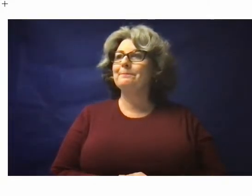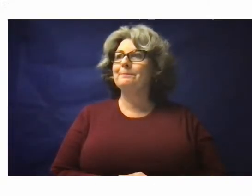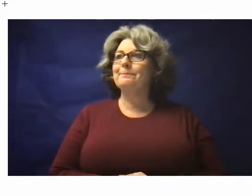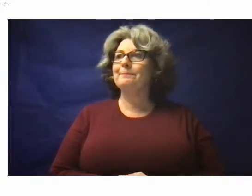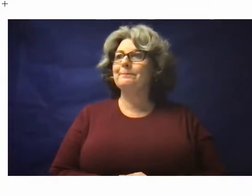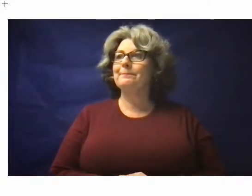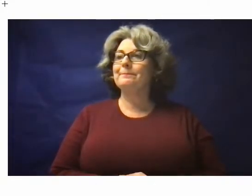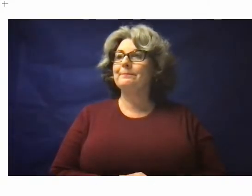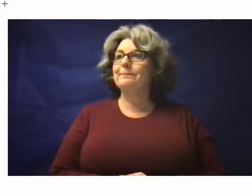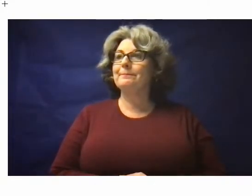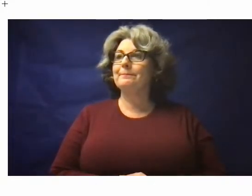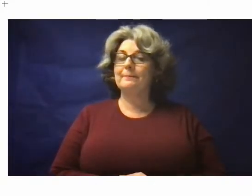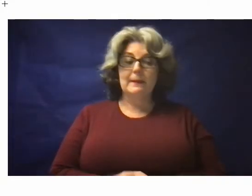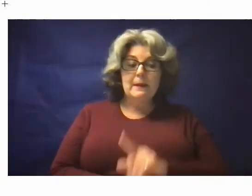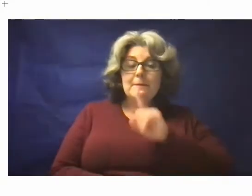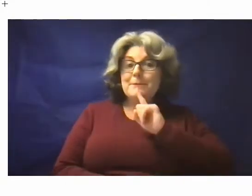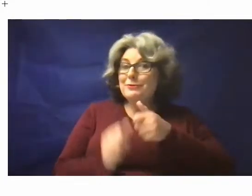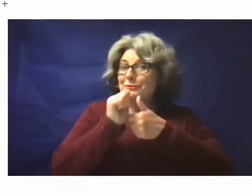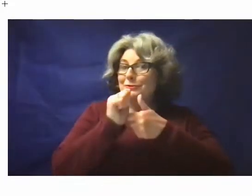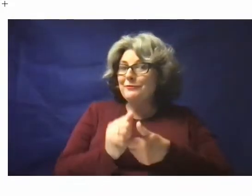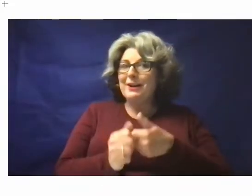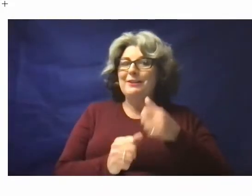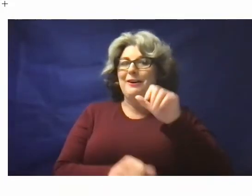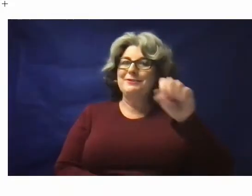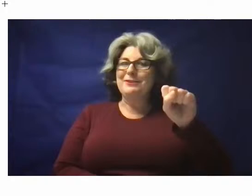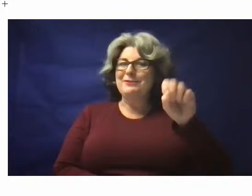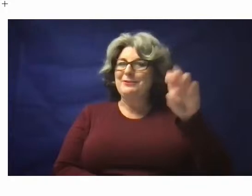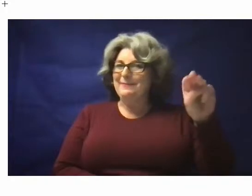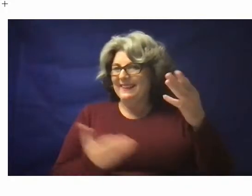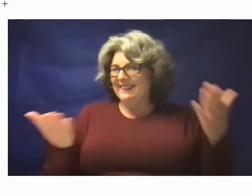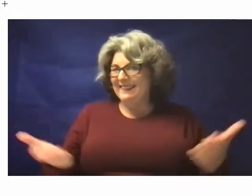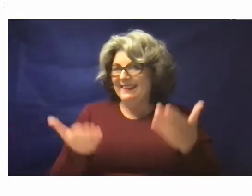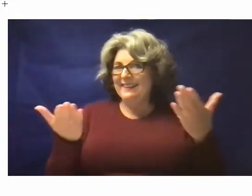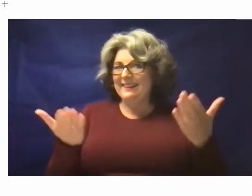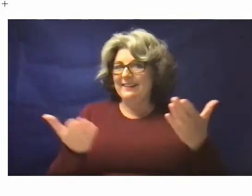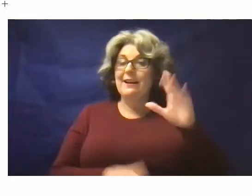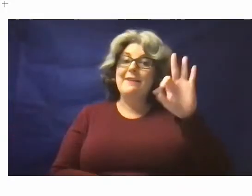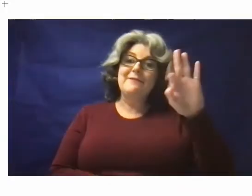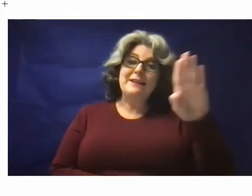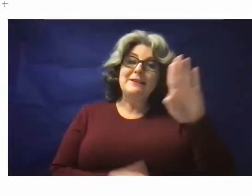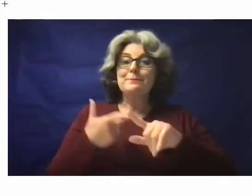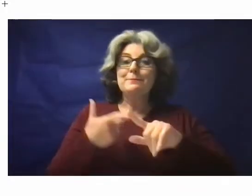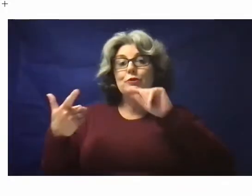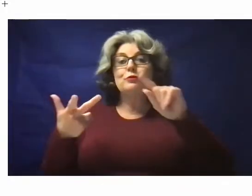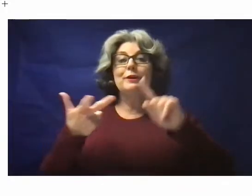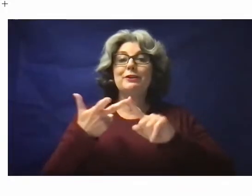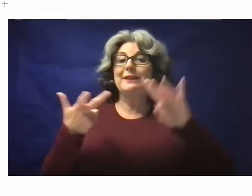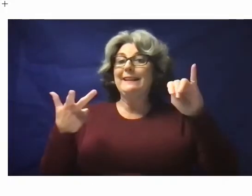So be sure to follow us on social media. We're on Facebook, Twitter, and Instagram.